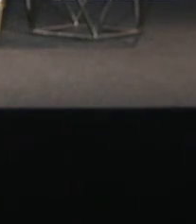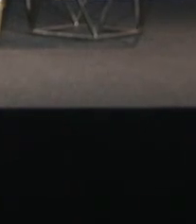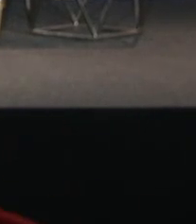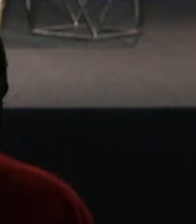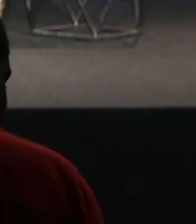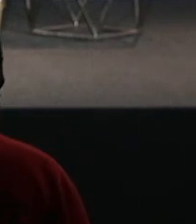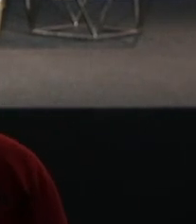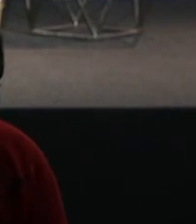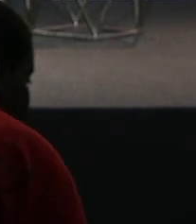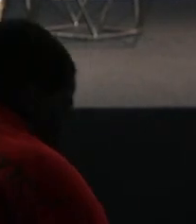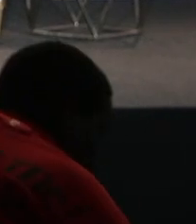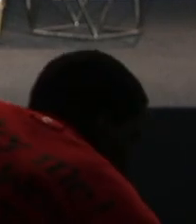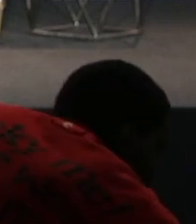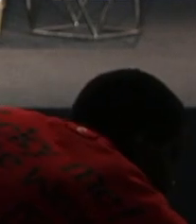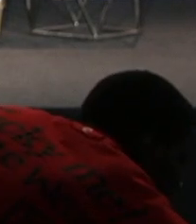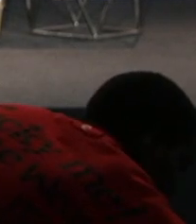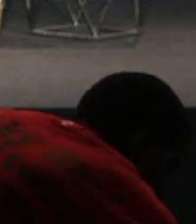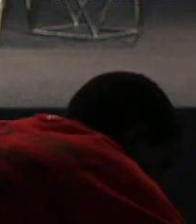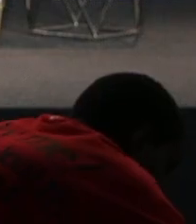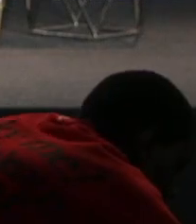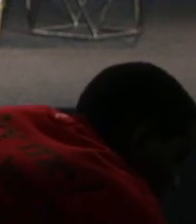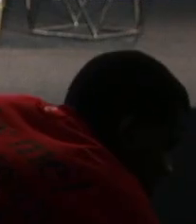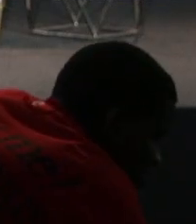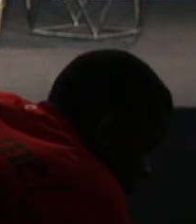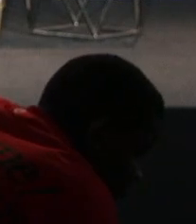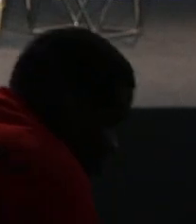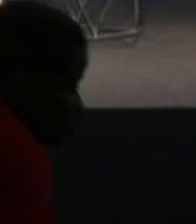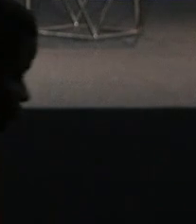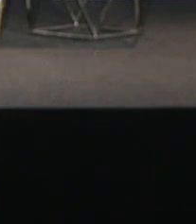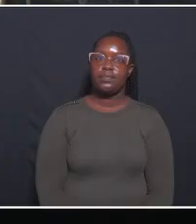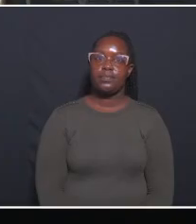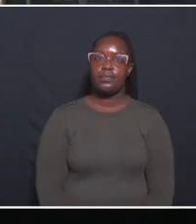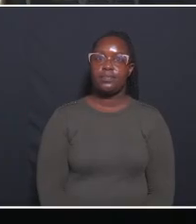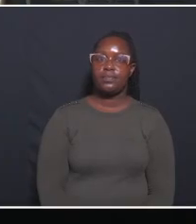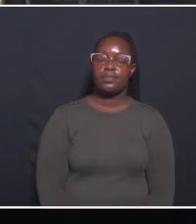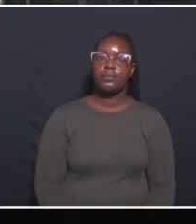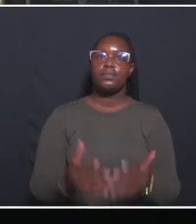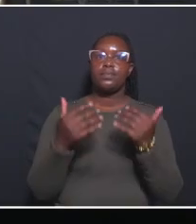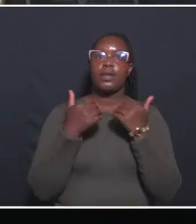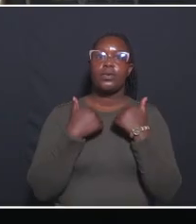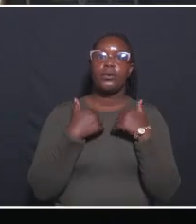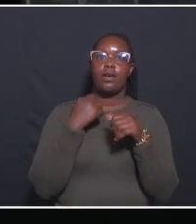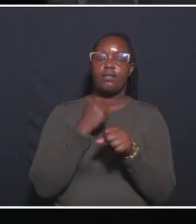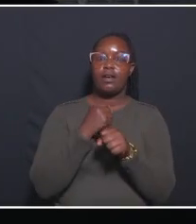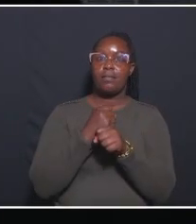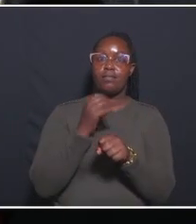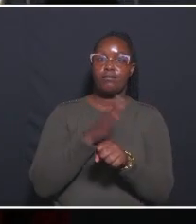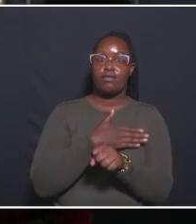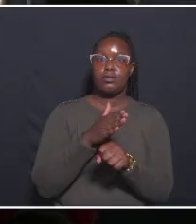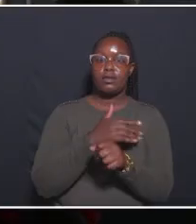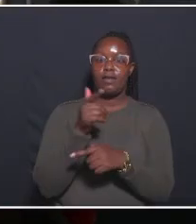All right, Monica, you've done music videos, documentaries, you've done quite a bit of